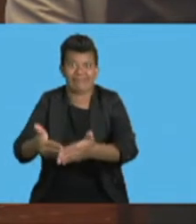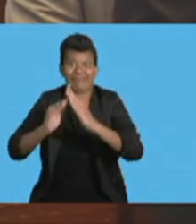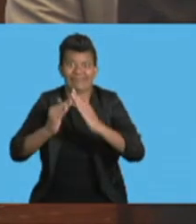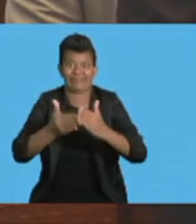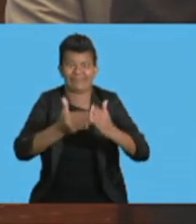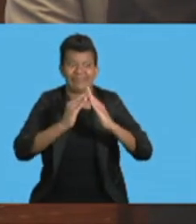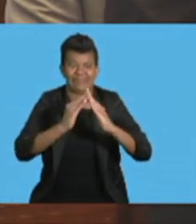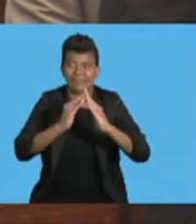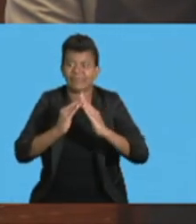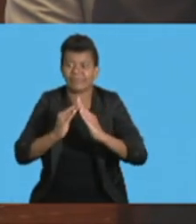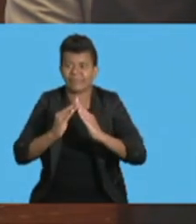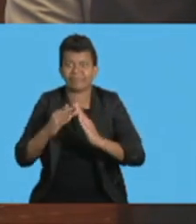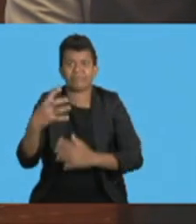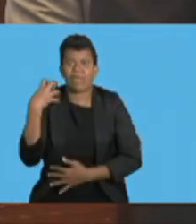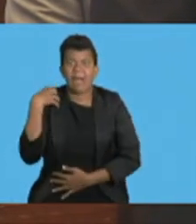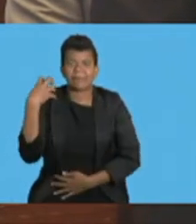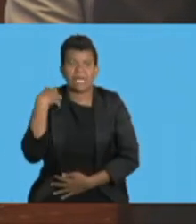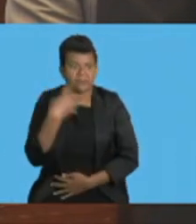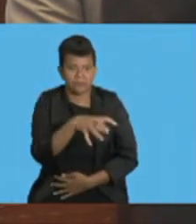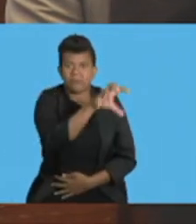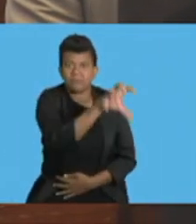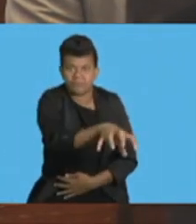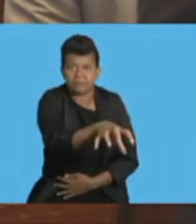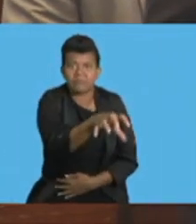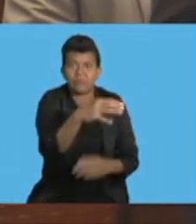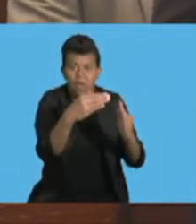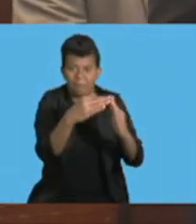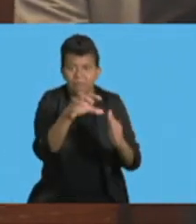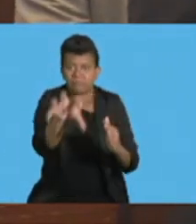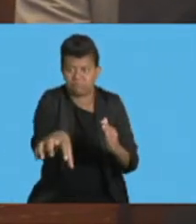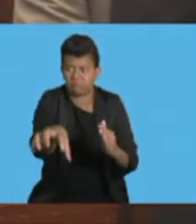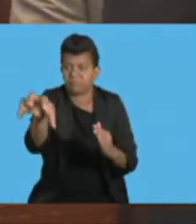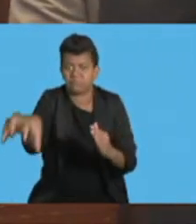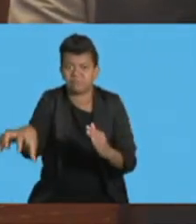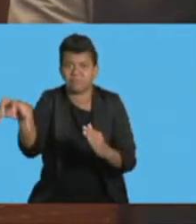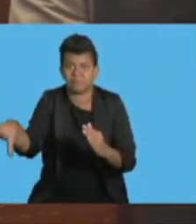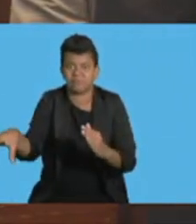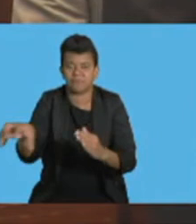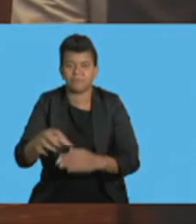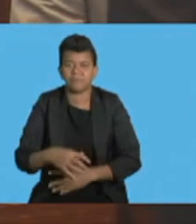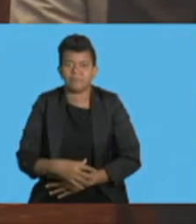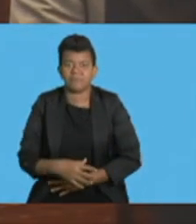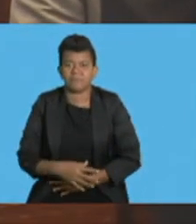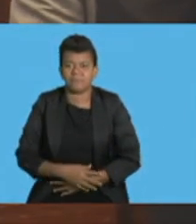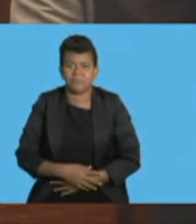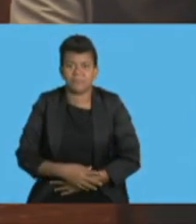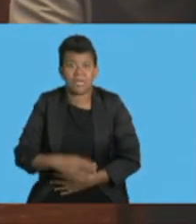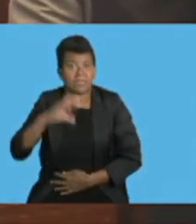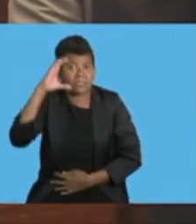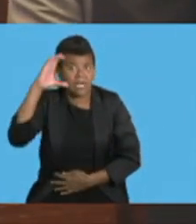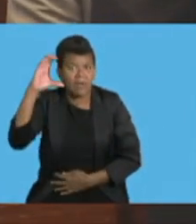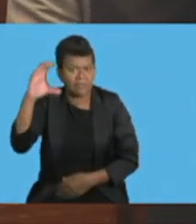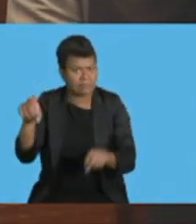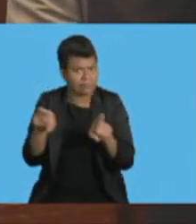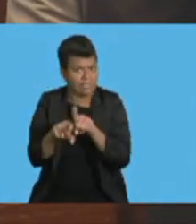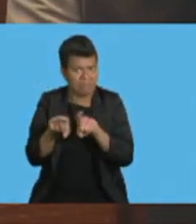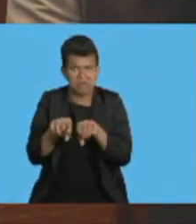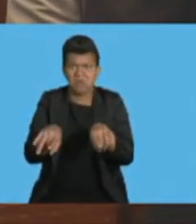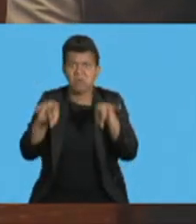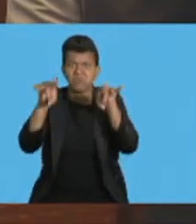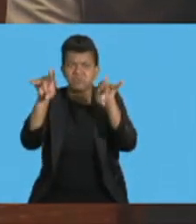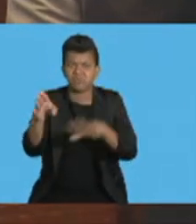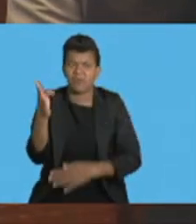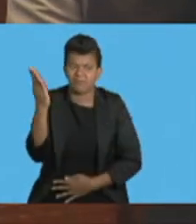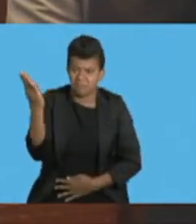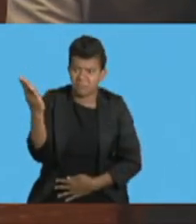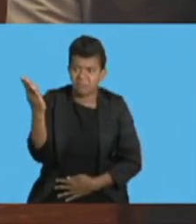Fiji has also benefited from such bilateral exchanges through the support of countries like Australia. It should be noted that Canberra gave us a piece of land